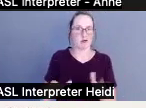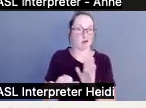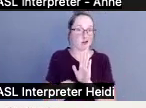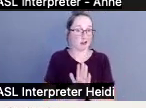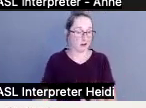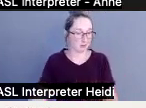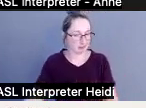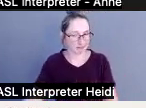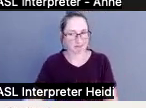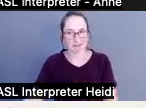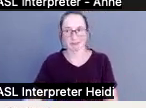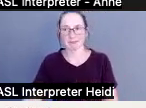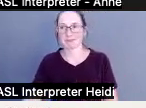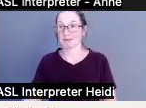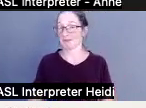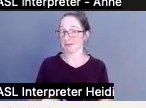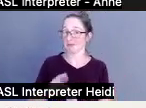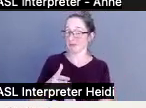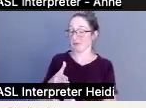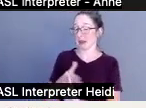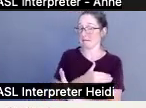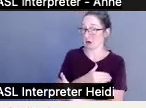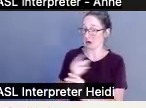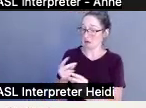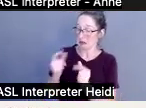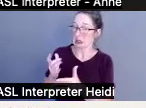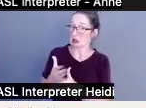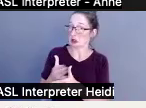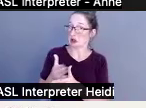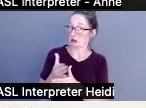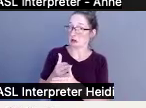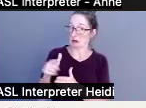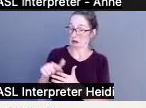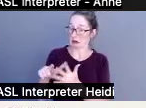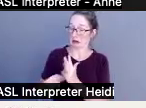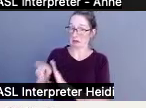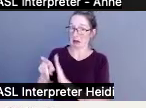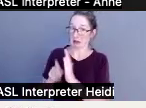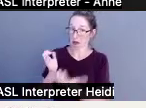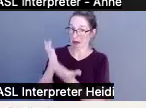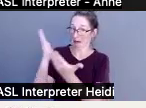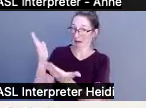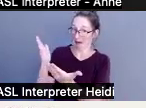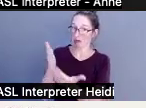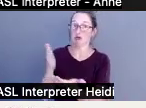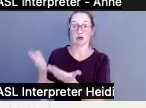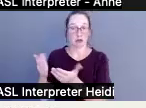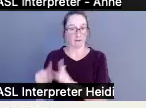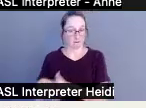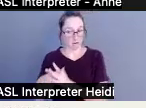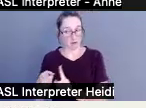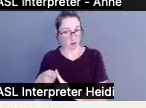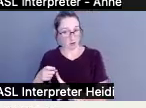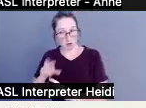identified. But before immediately sharing these policy recommendations that surfaced from the